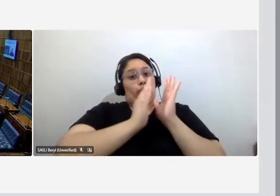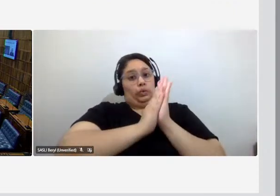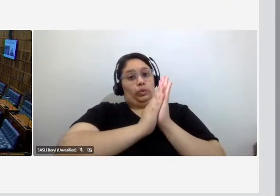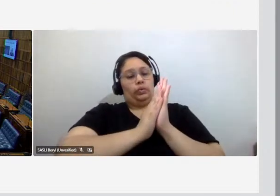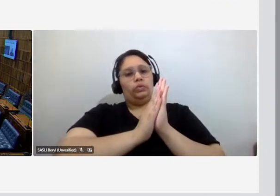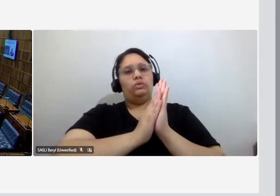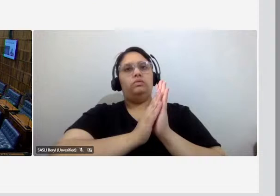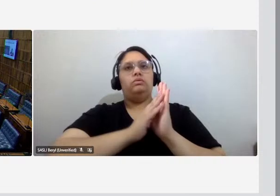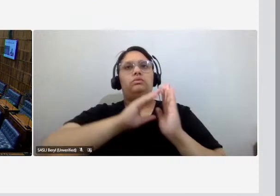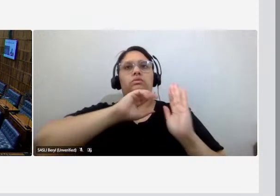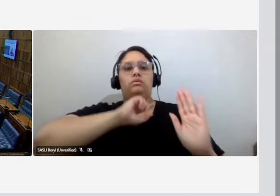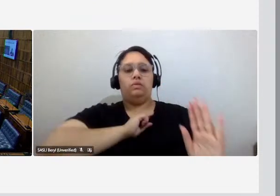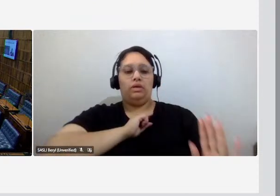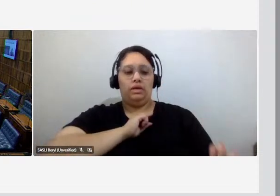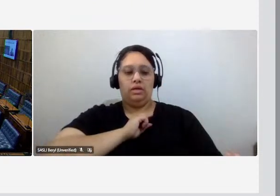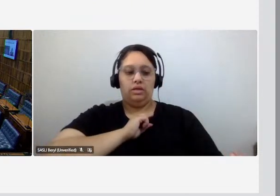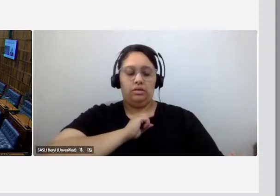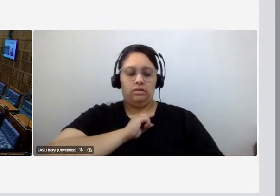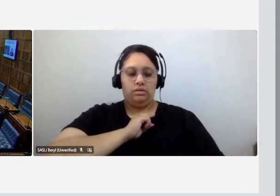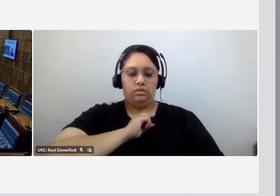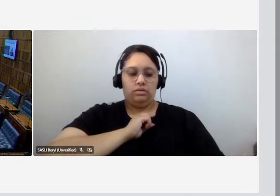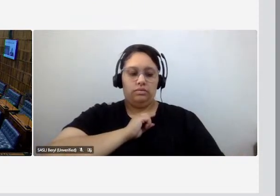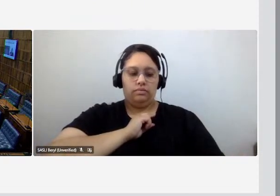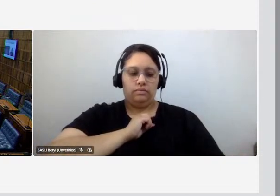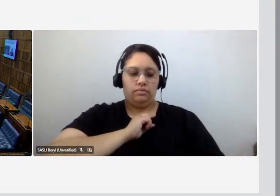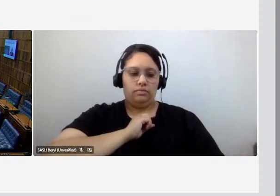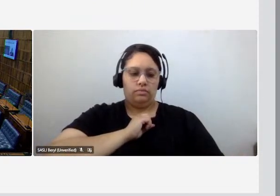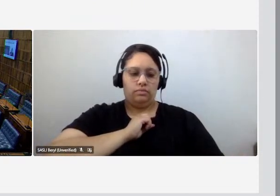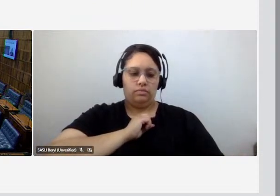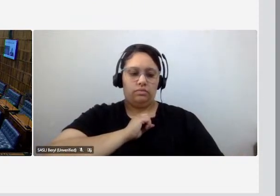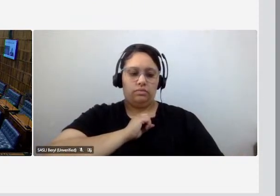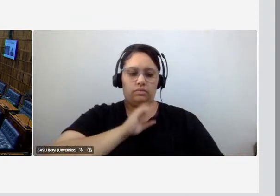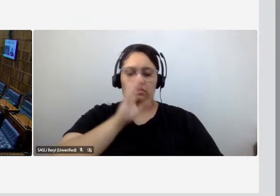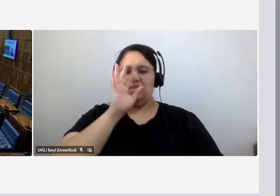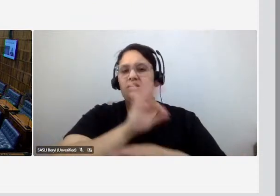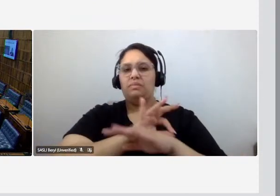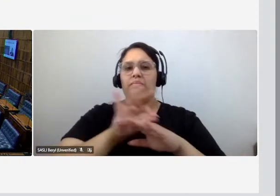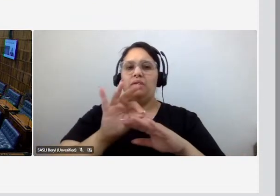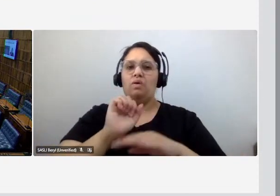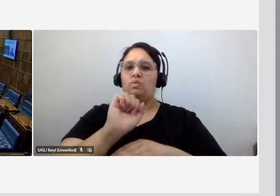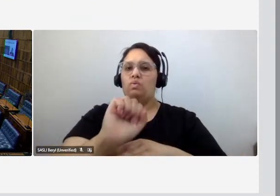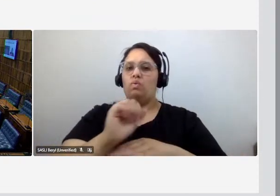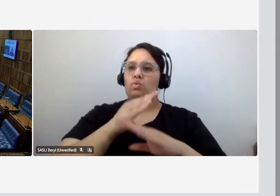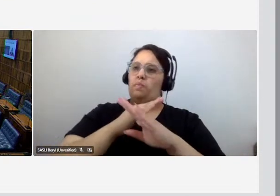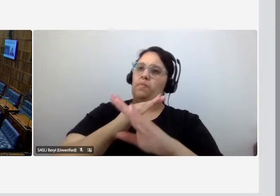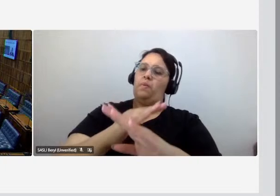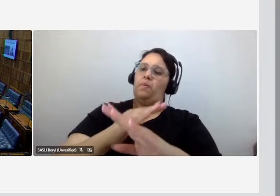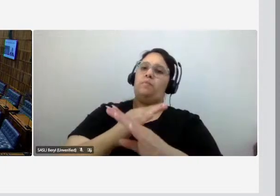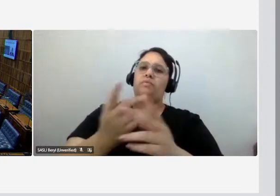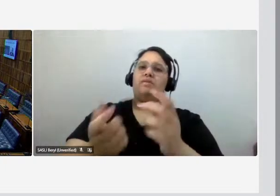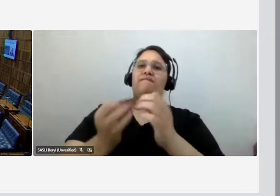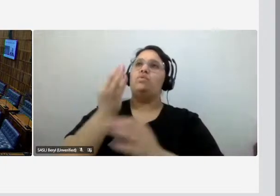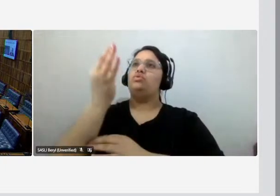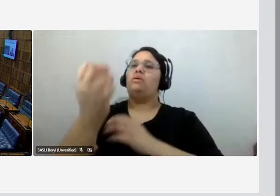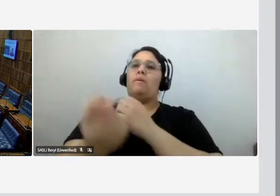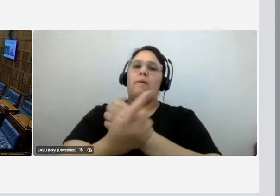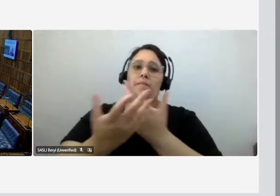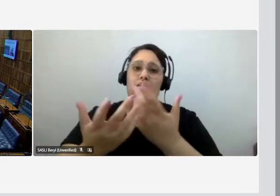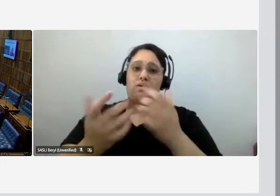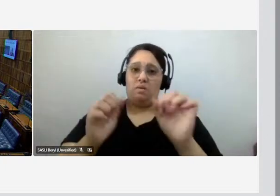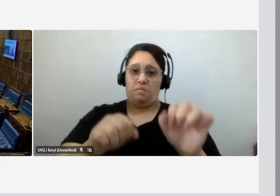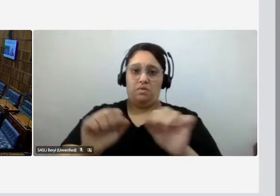such, and or what are your plans to avert such from happening in the future? Is it